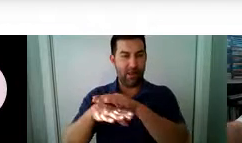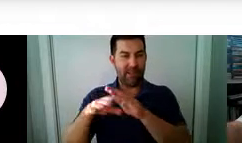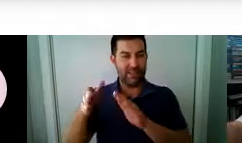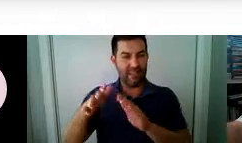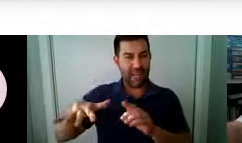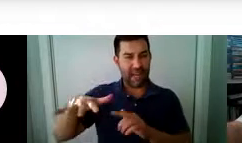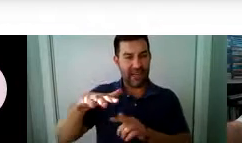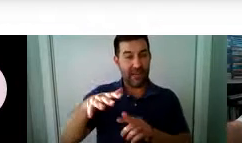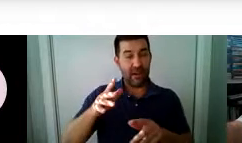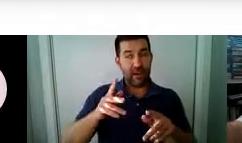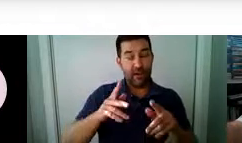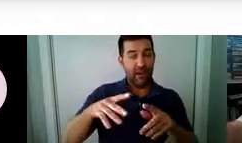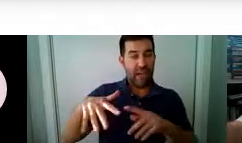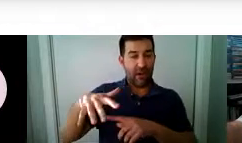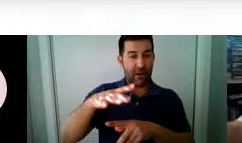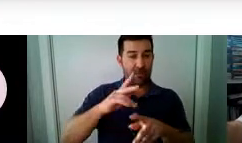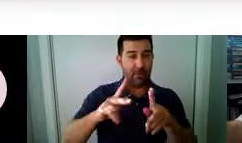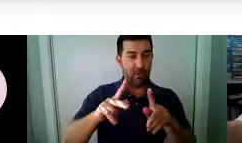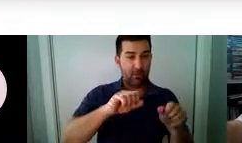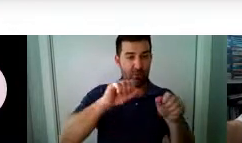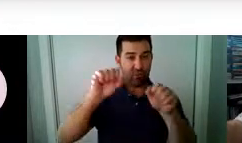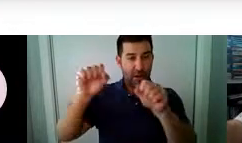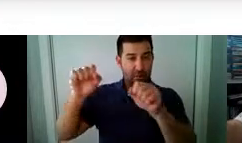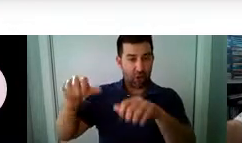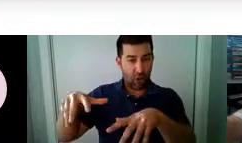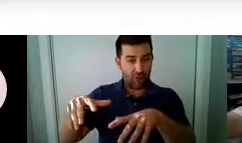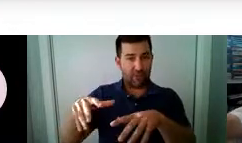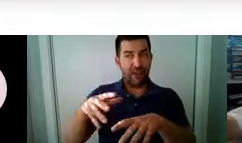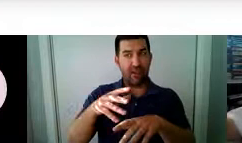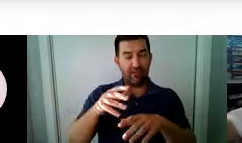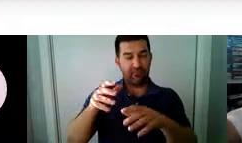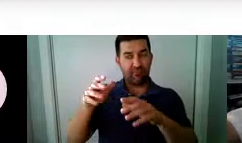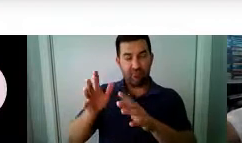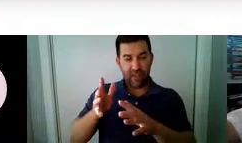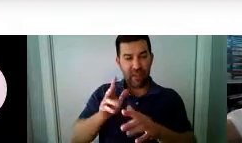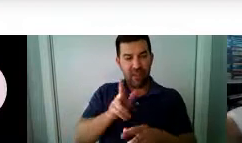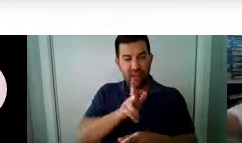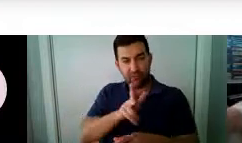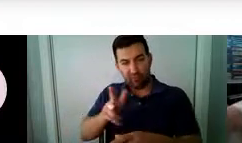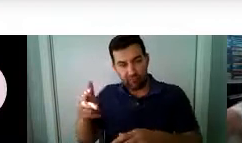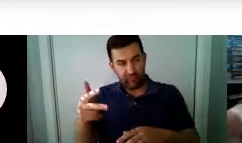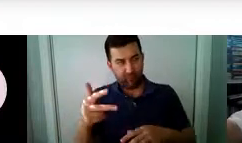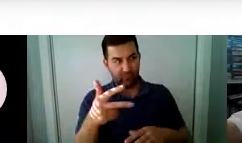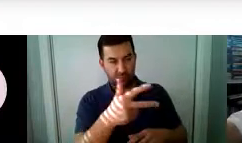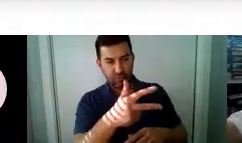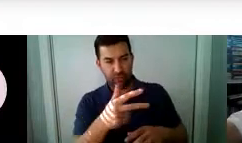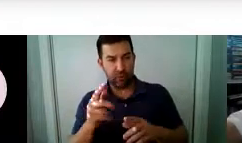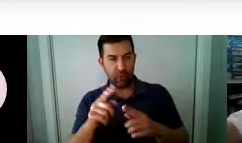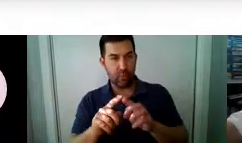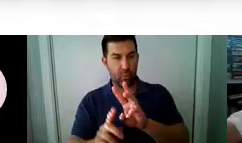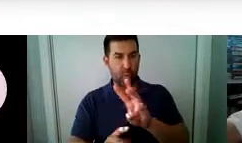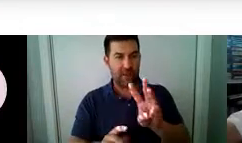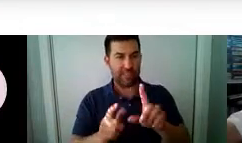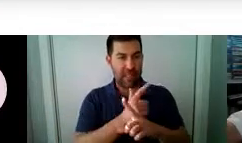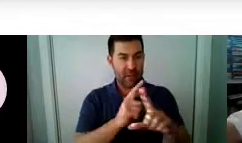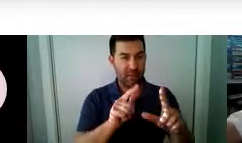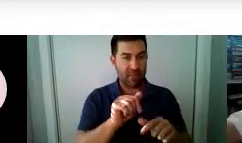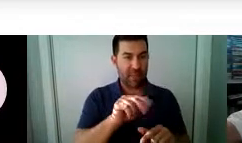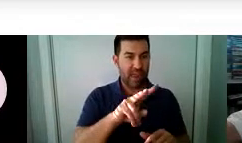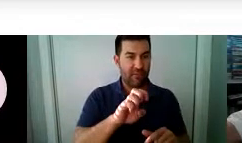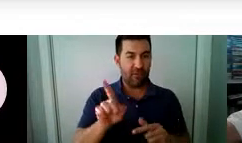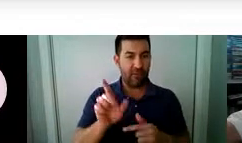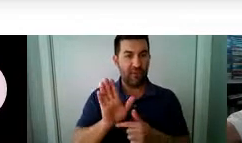people to be dropped off at the station and a convenient turnaround to lead back up to West Liberty Avenue. This also shows